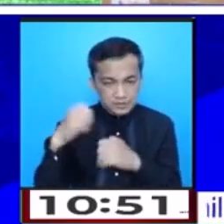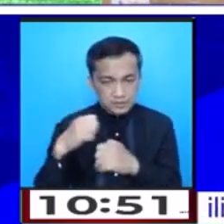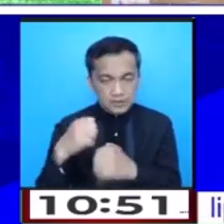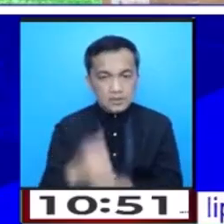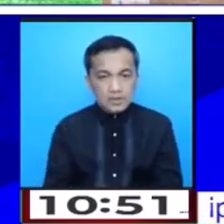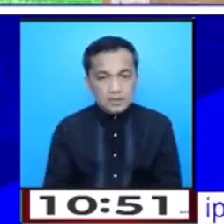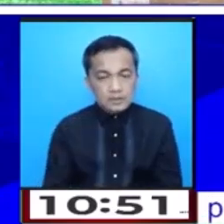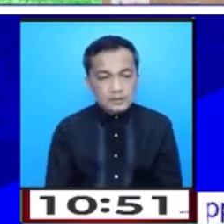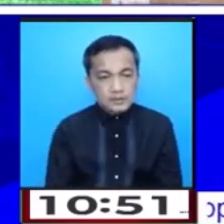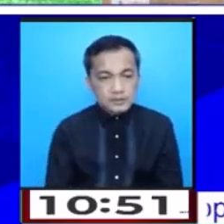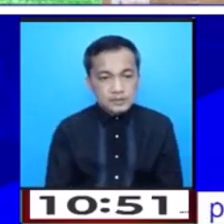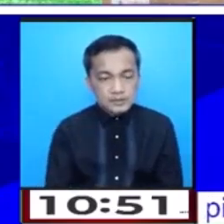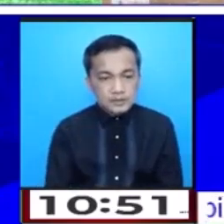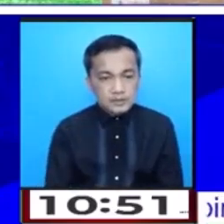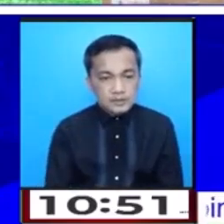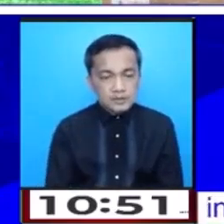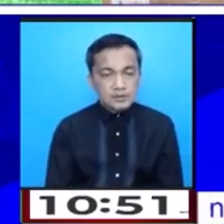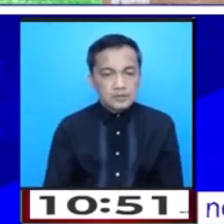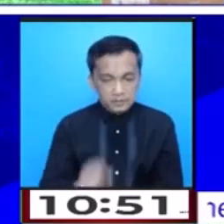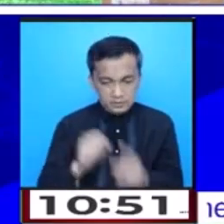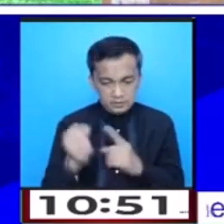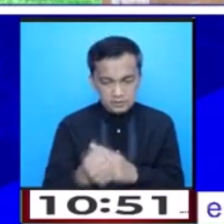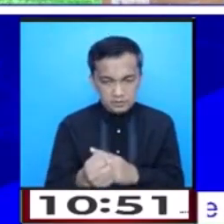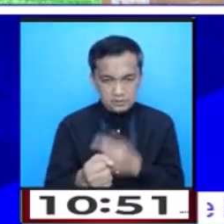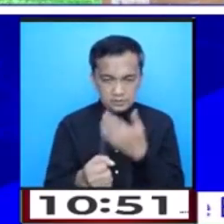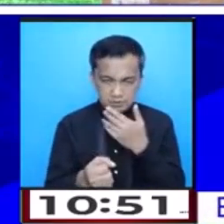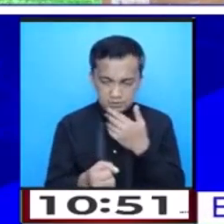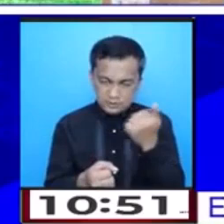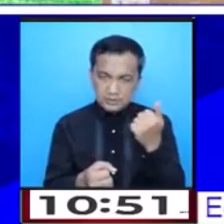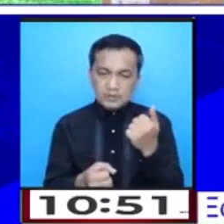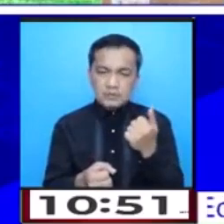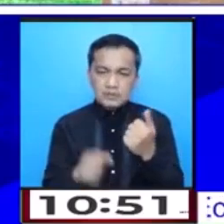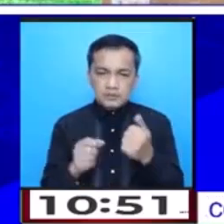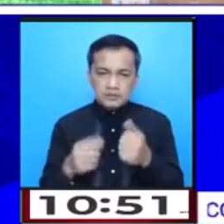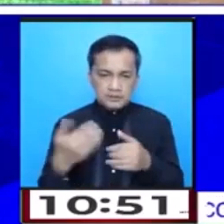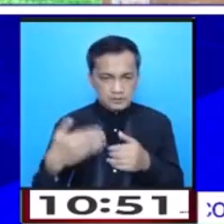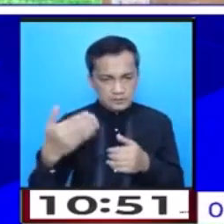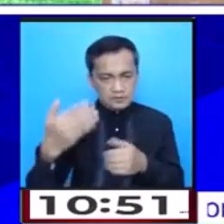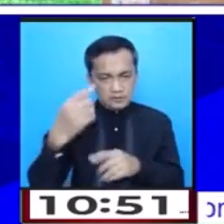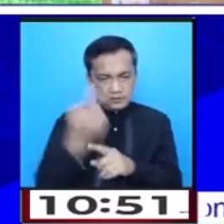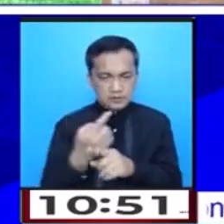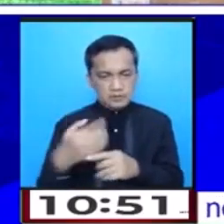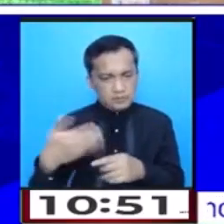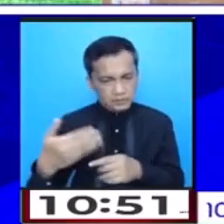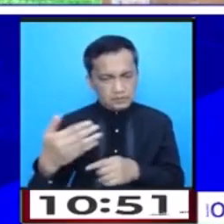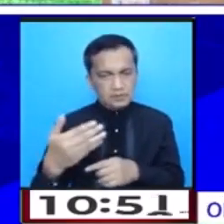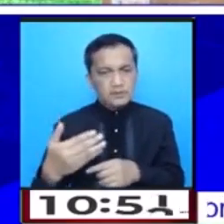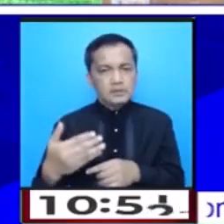that conditions will be better in the future, in the coming months, in the coming years.